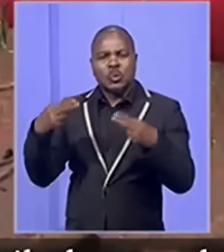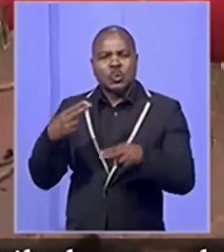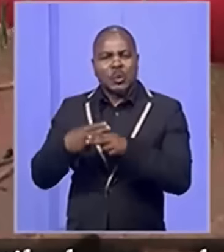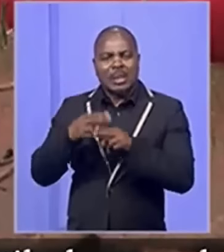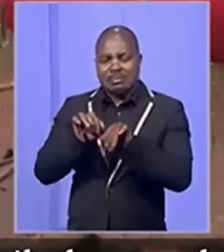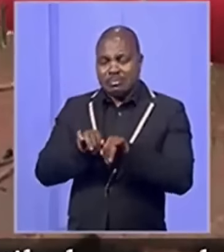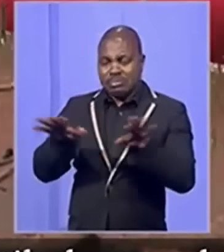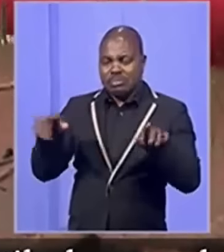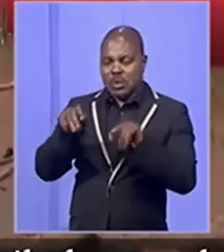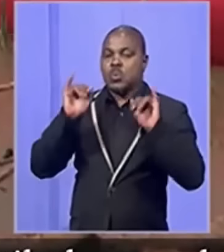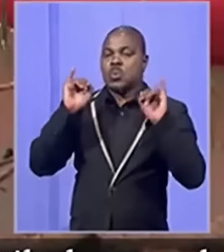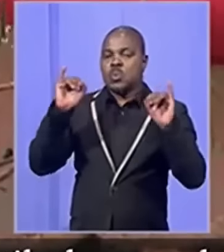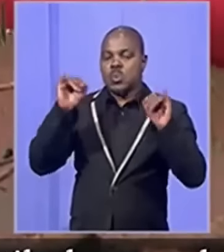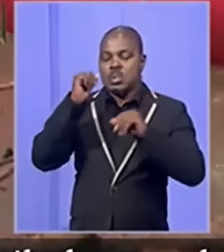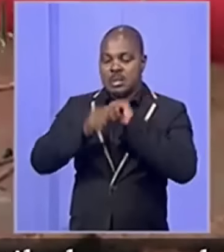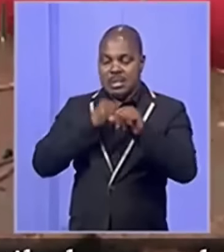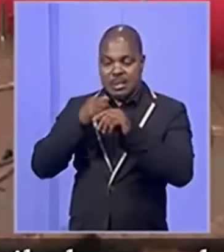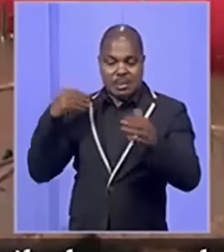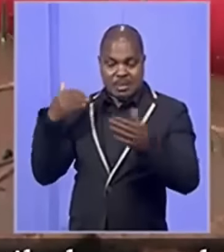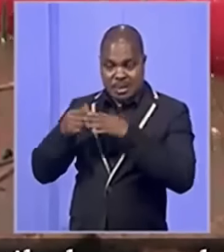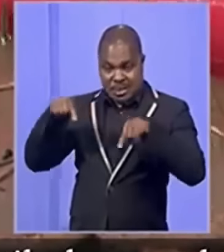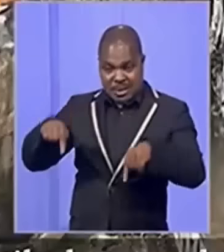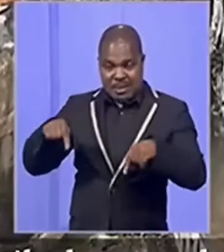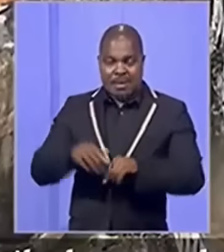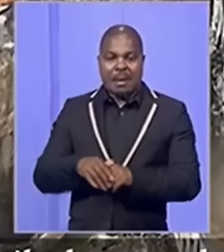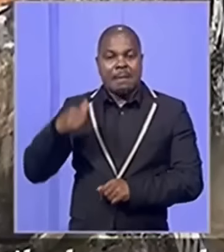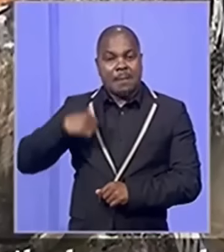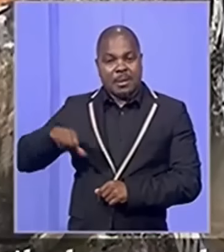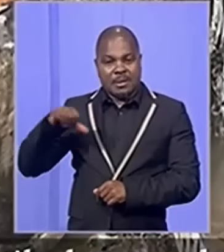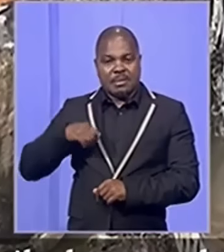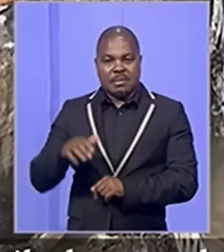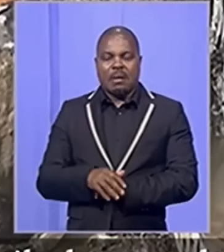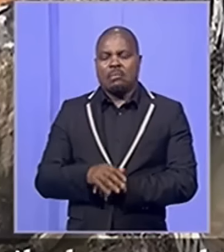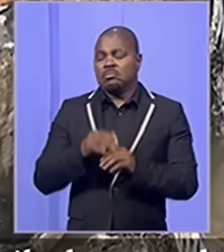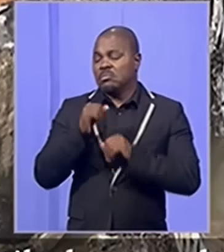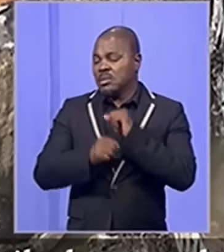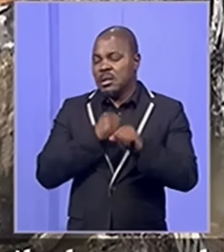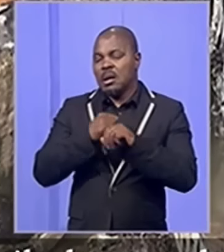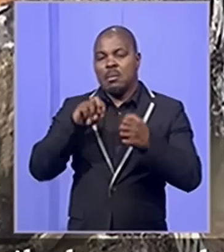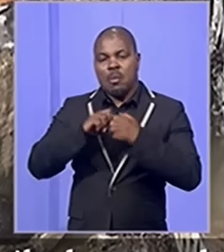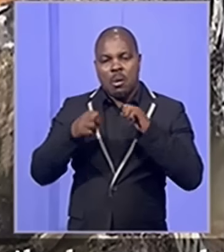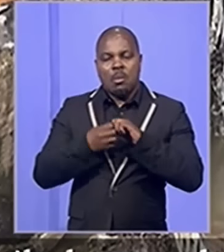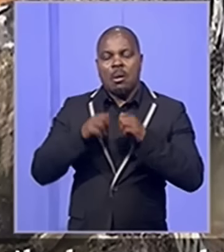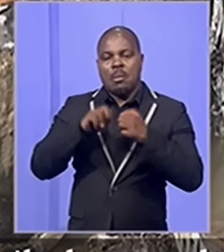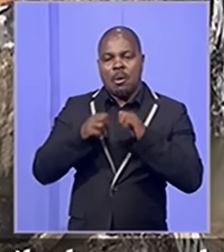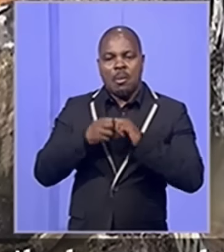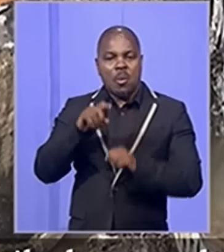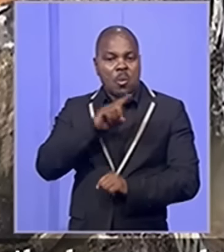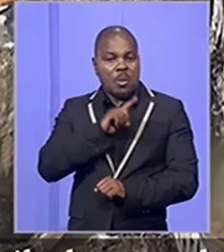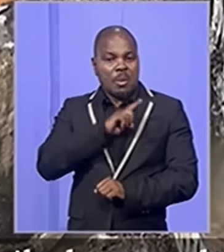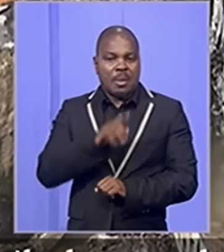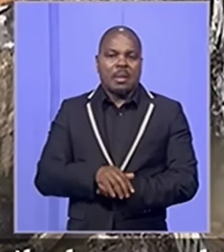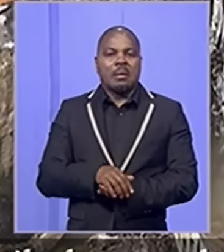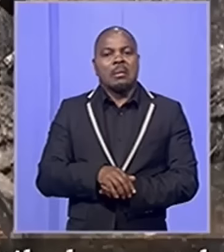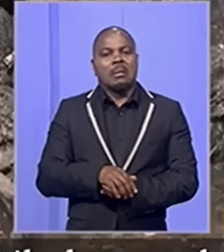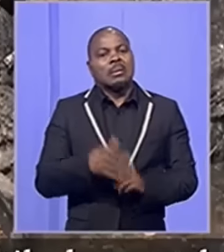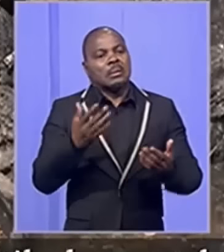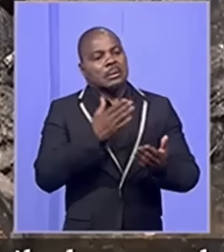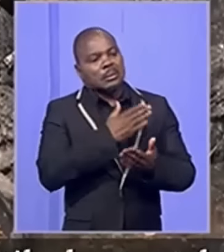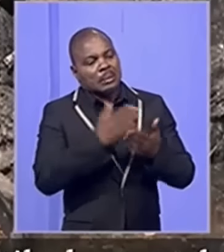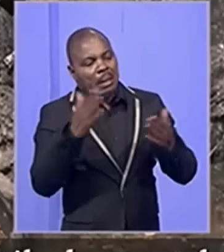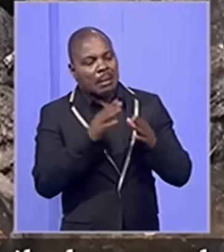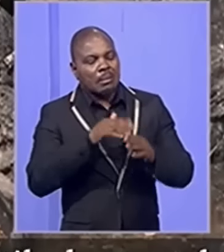ona e se ile dilemo jwalo masepala ona o tobane le mathata a ka lebaka la tlhaselo le ho rafa ho